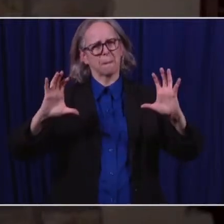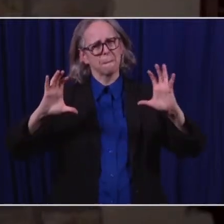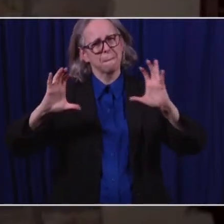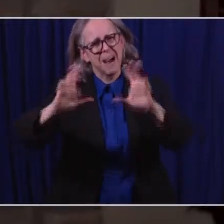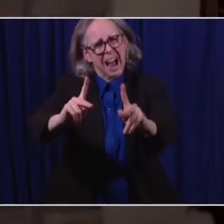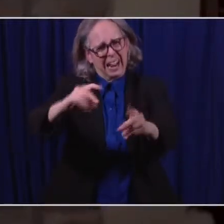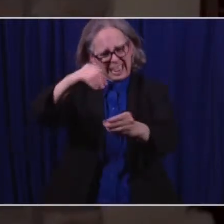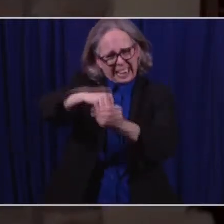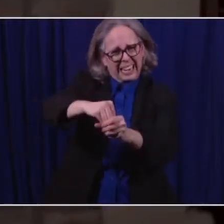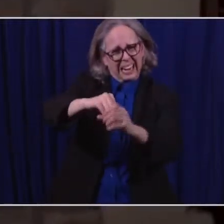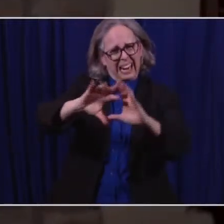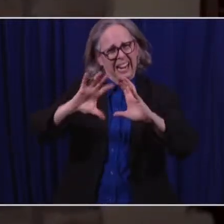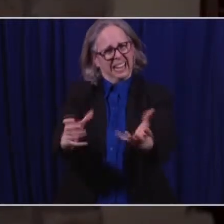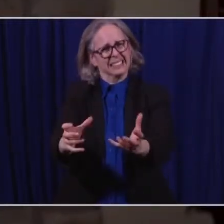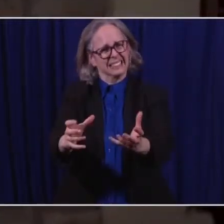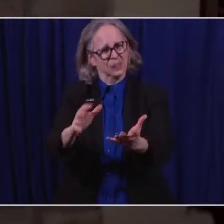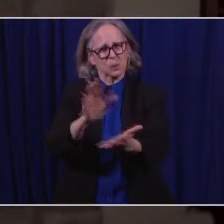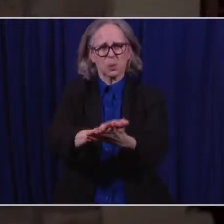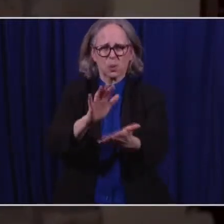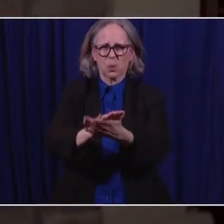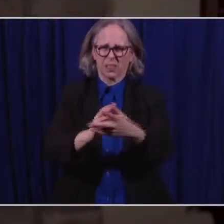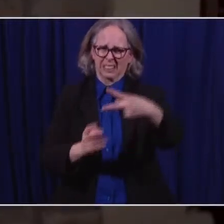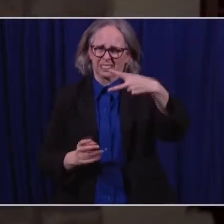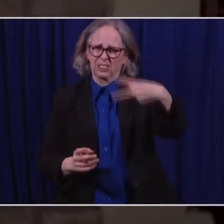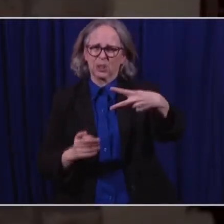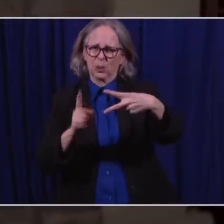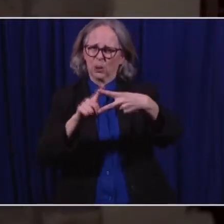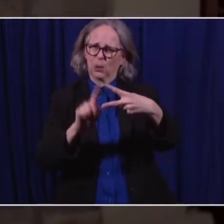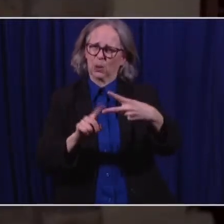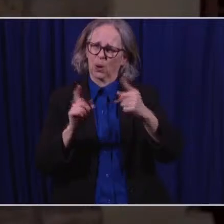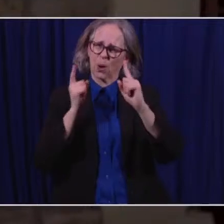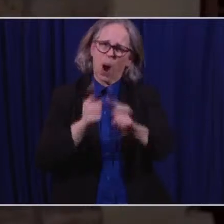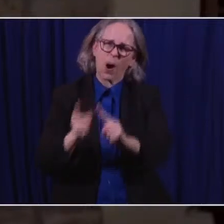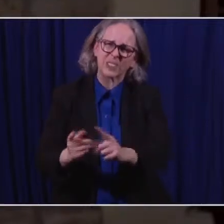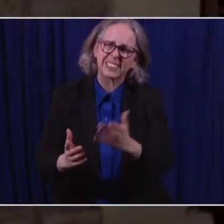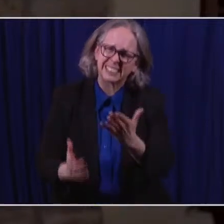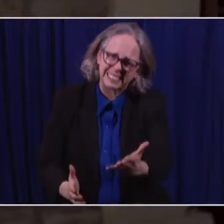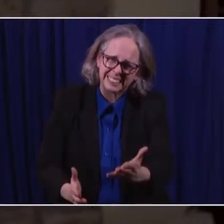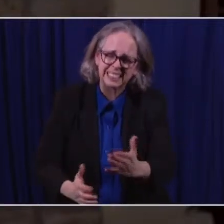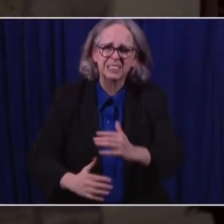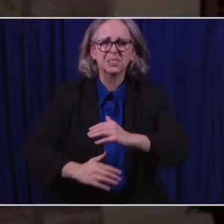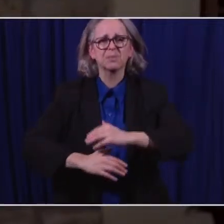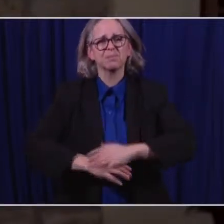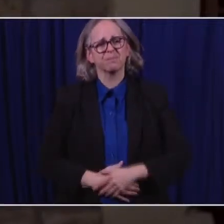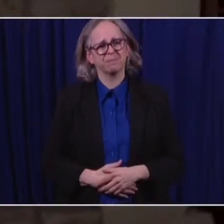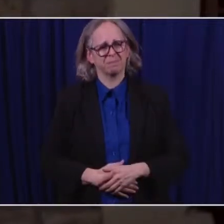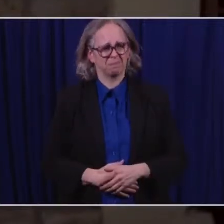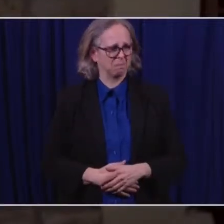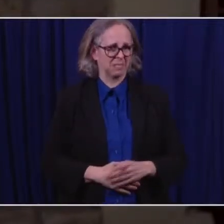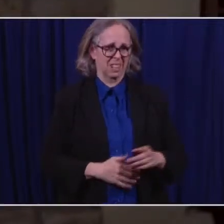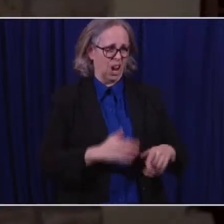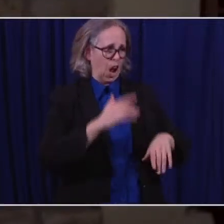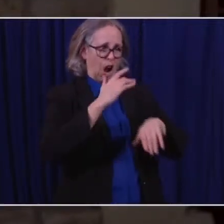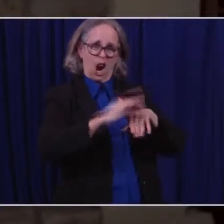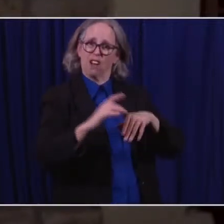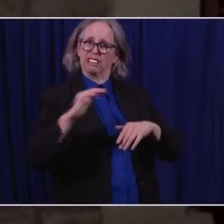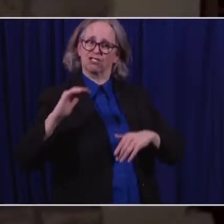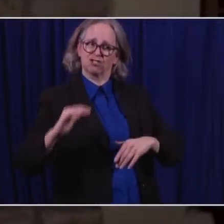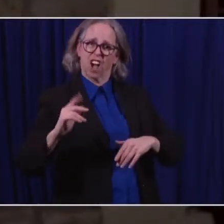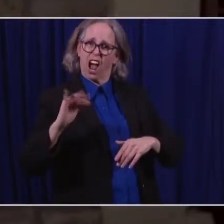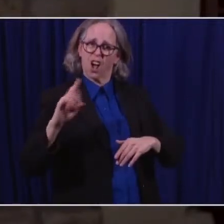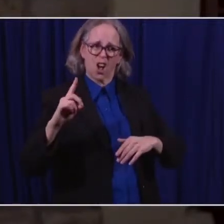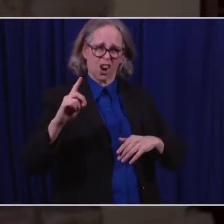two goals that we have had. But certainly our early childhood teachers, our